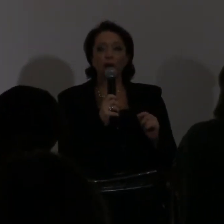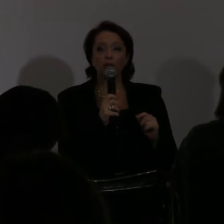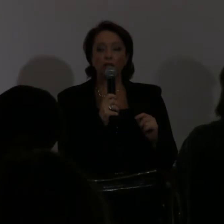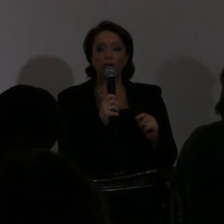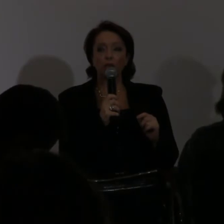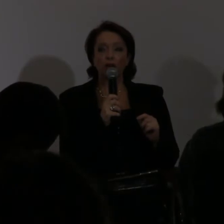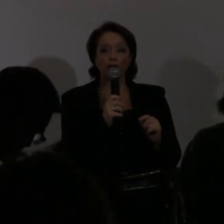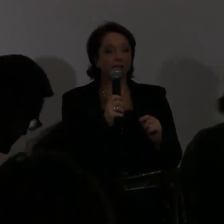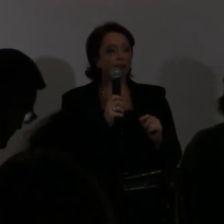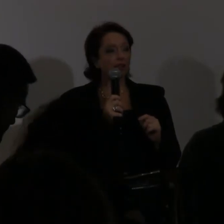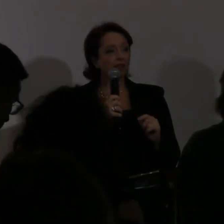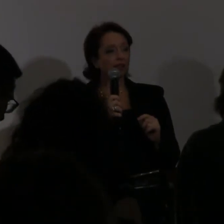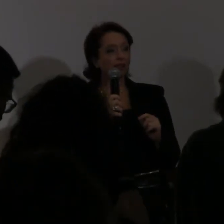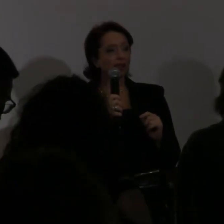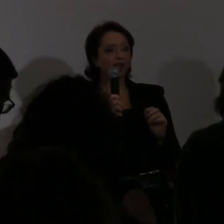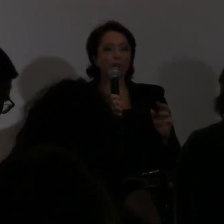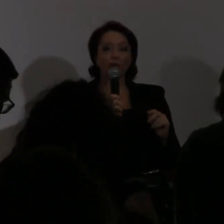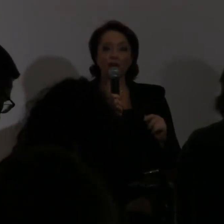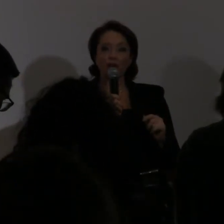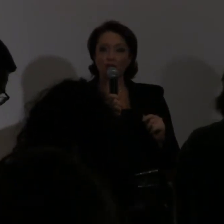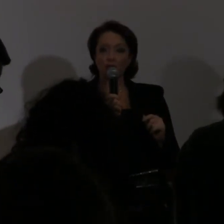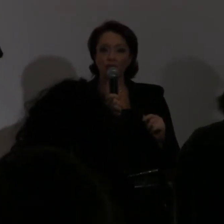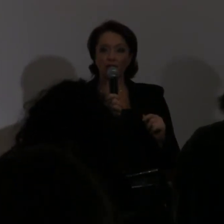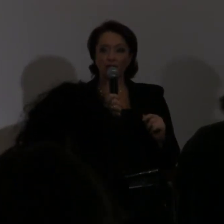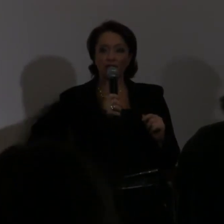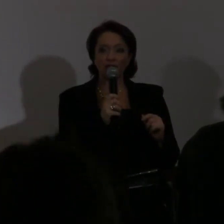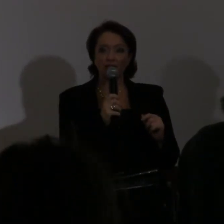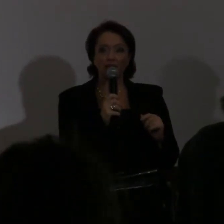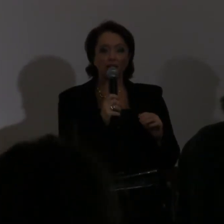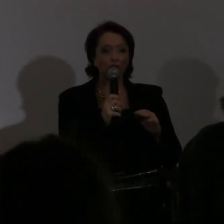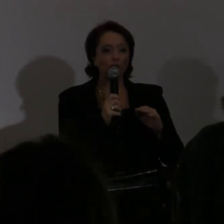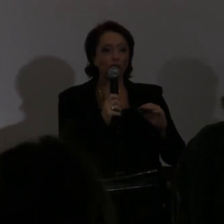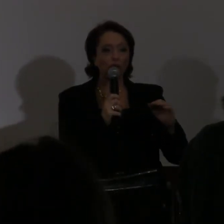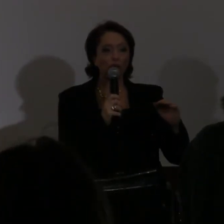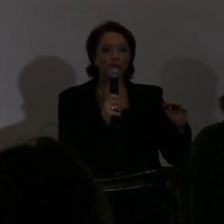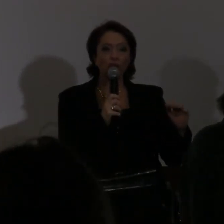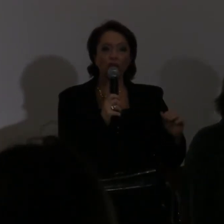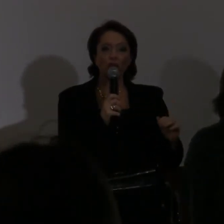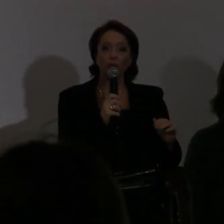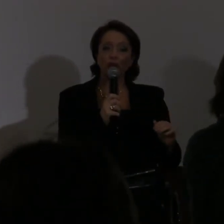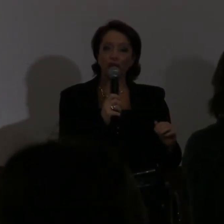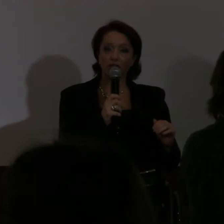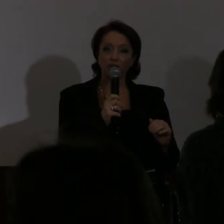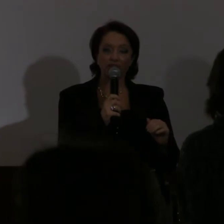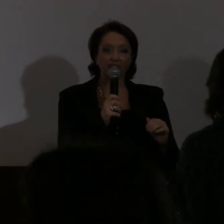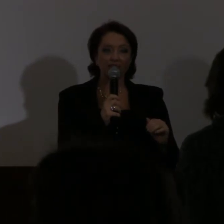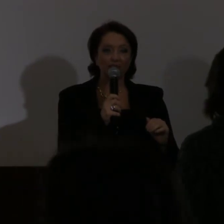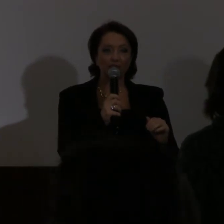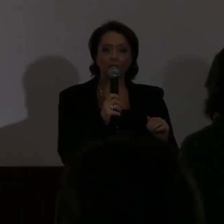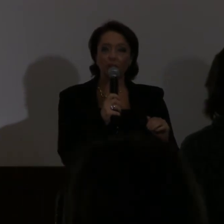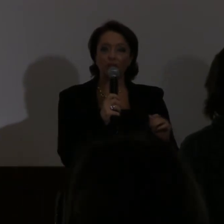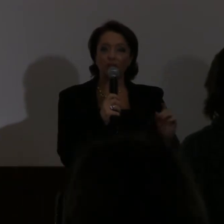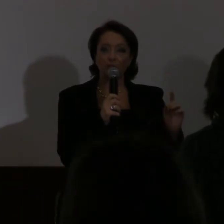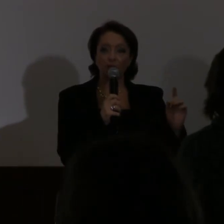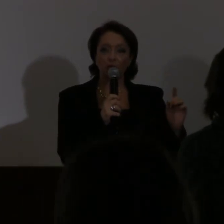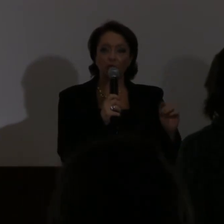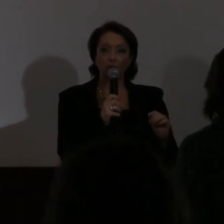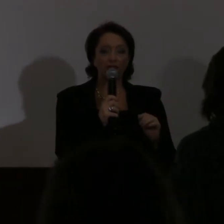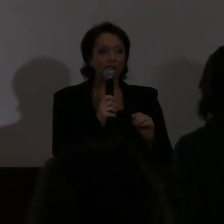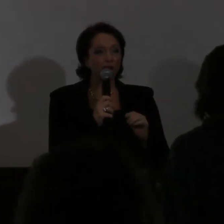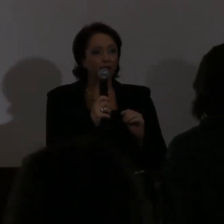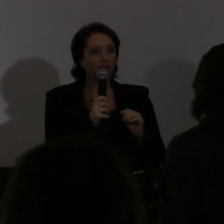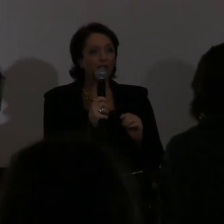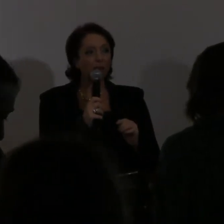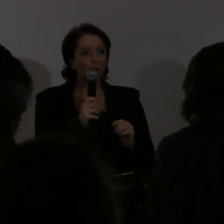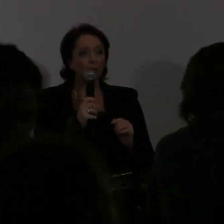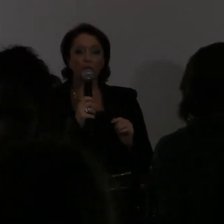nothing about us without us has been realized tonight. I saw that it was very gender balanced, but with the exception of